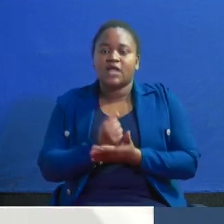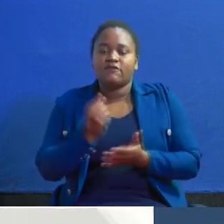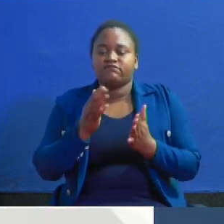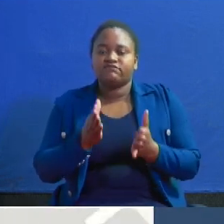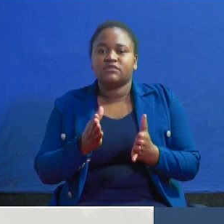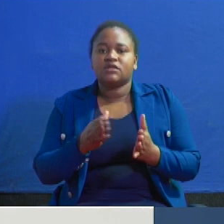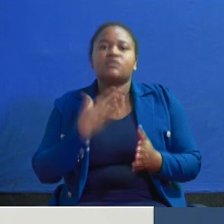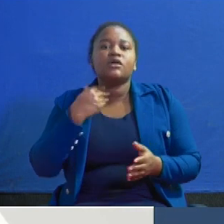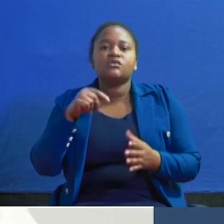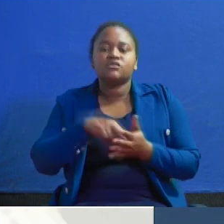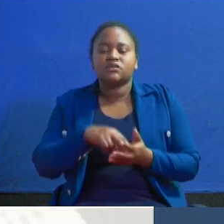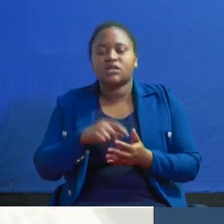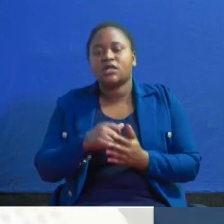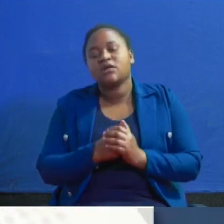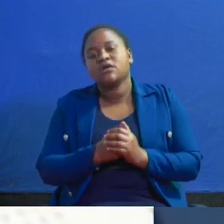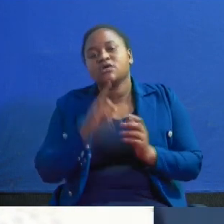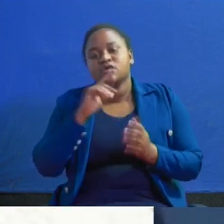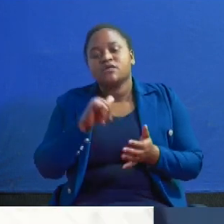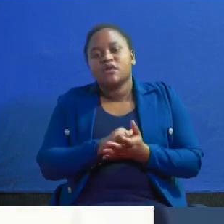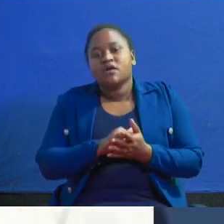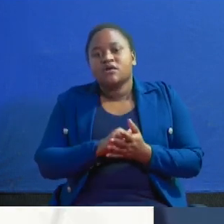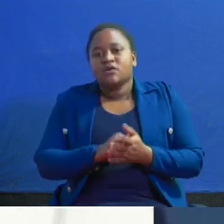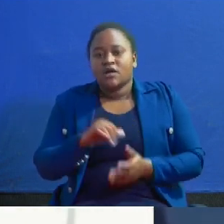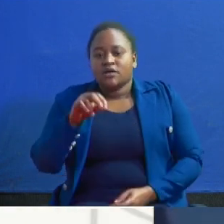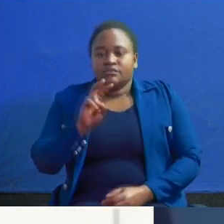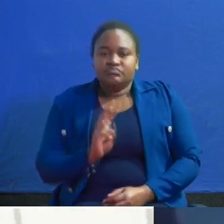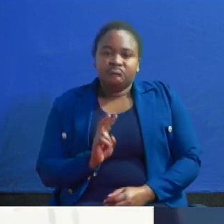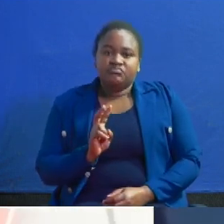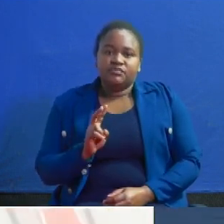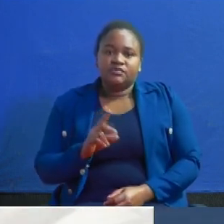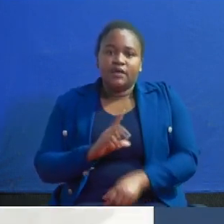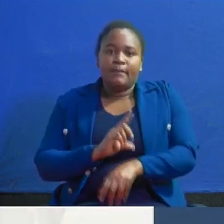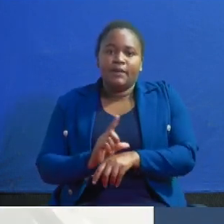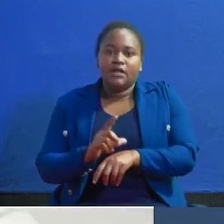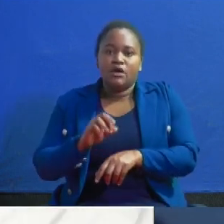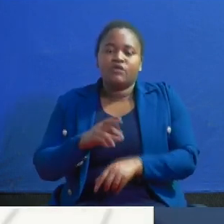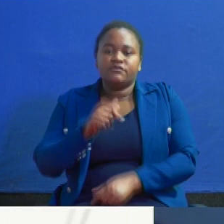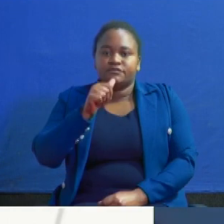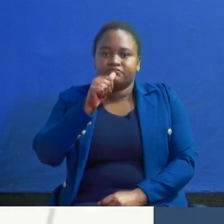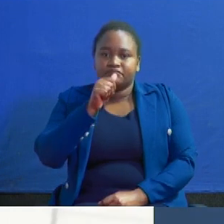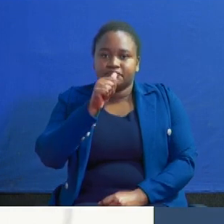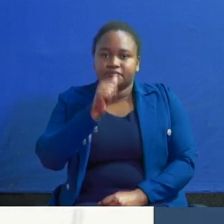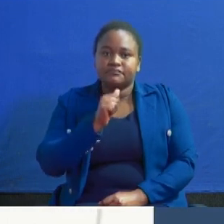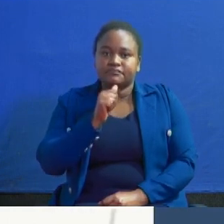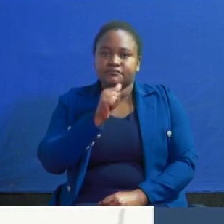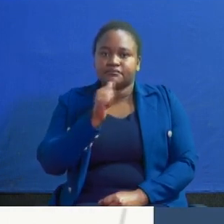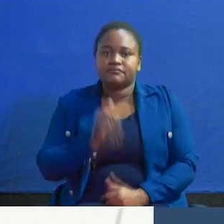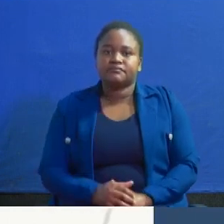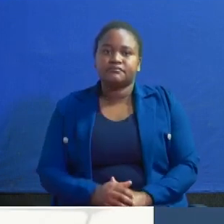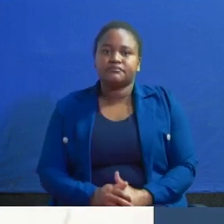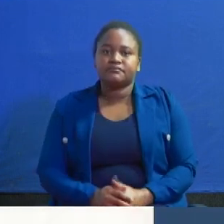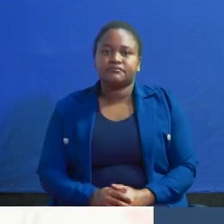would like everyone to stand up so that we can observe a minute of silence.